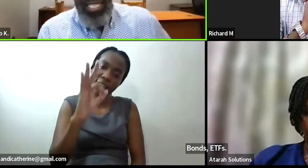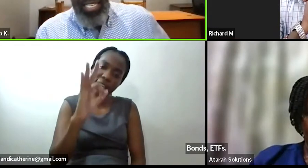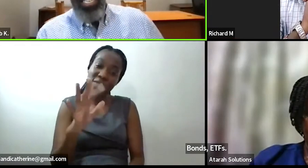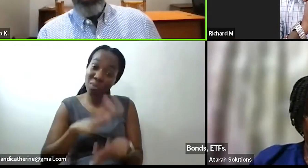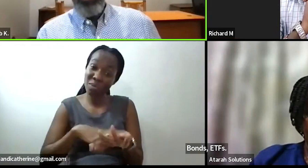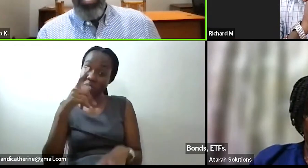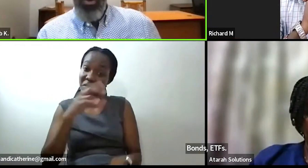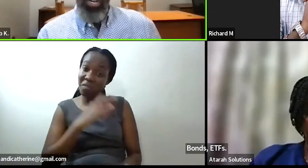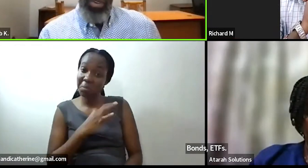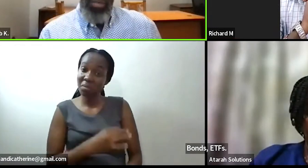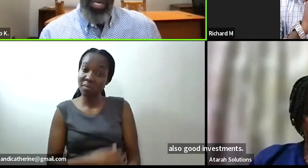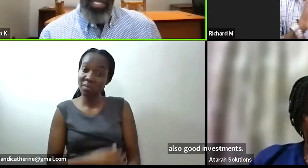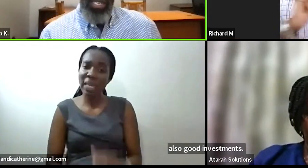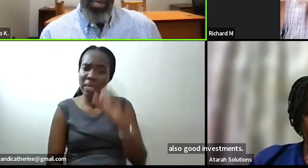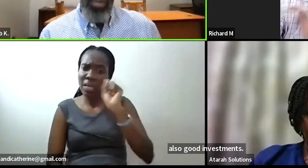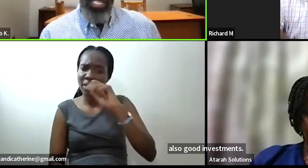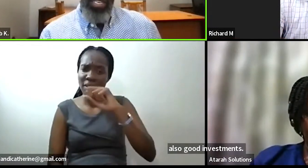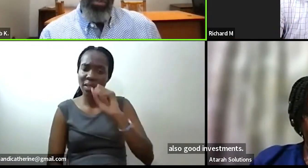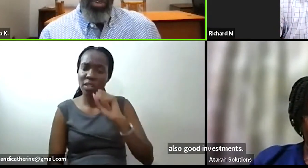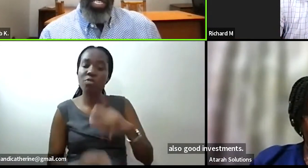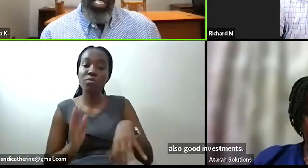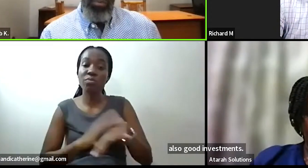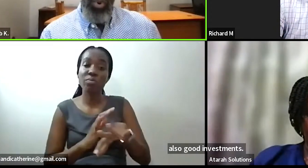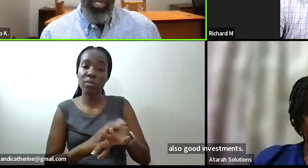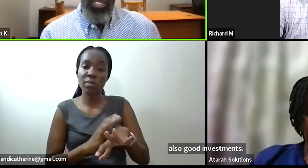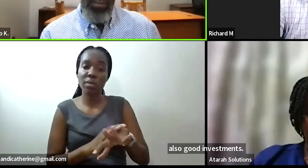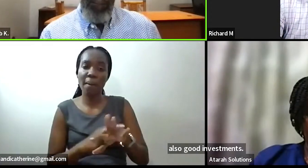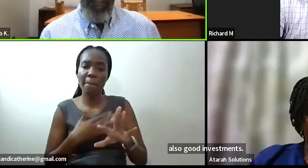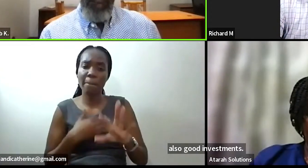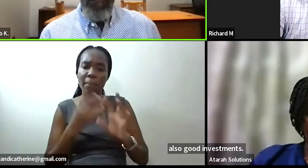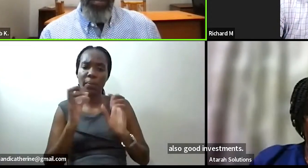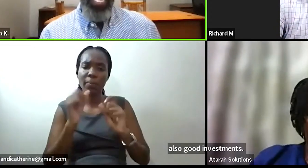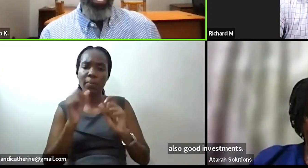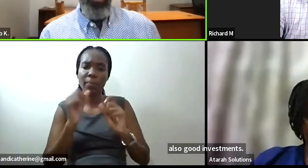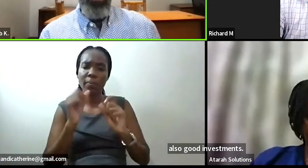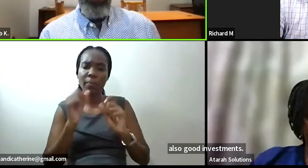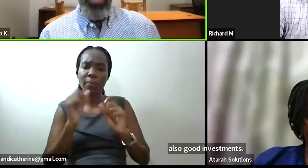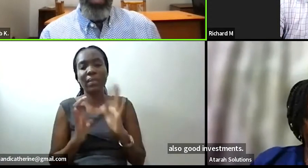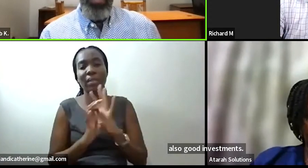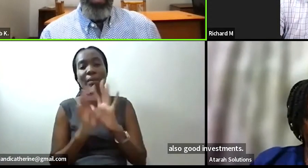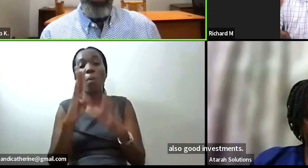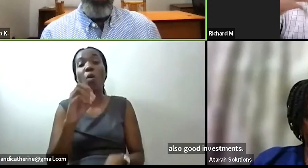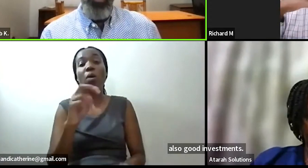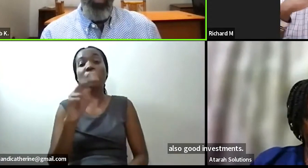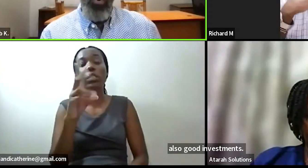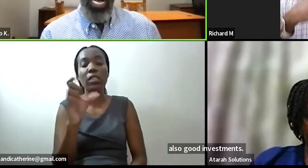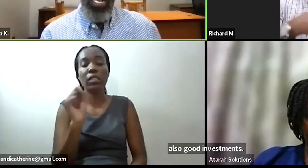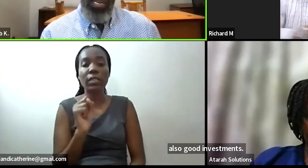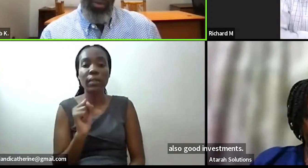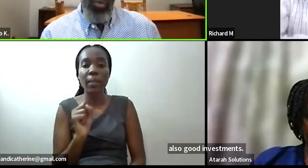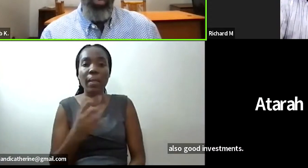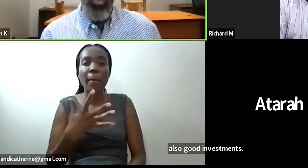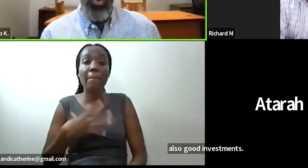Yes, they are good investments. Let me say, for instance, the bonds. Many of the people